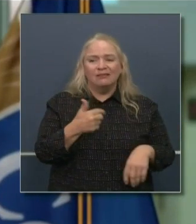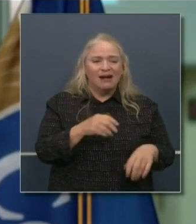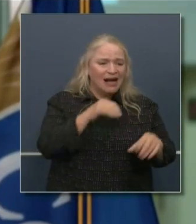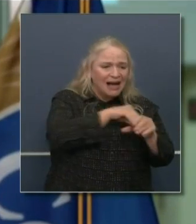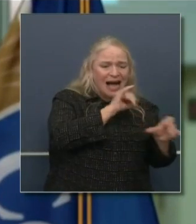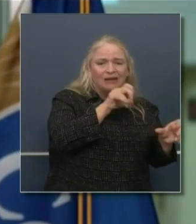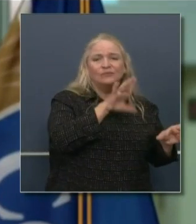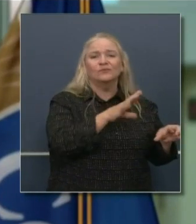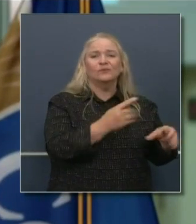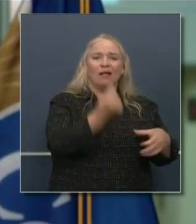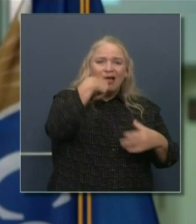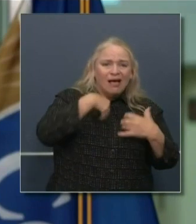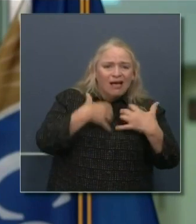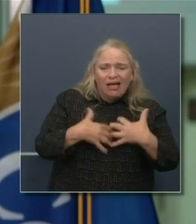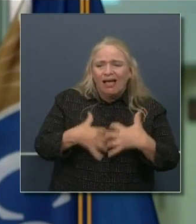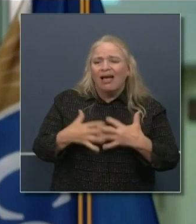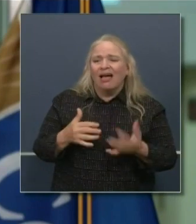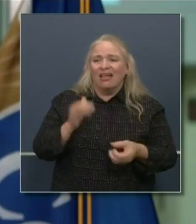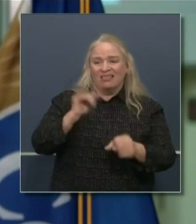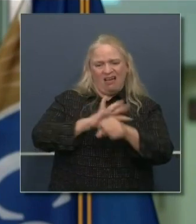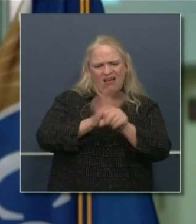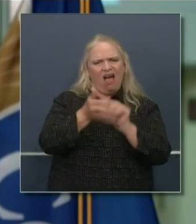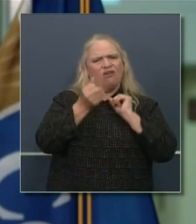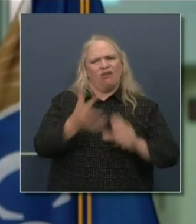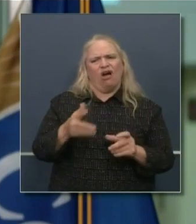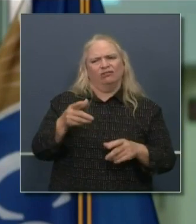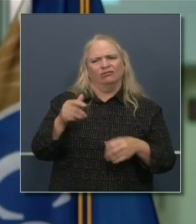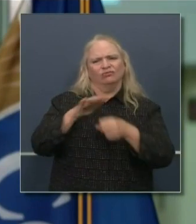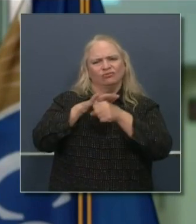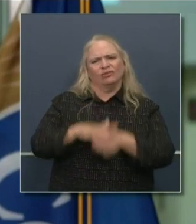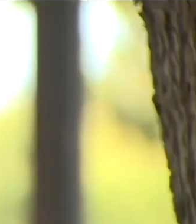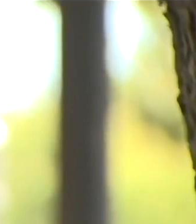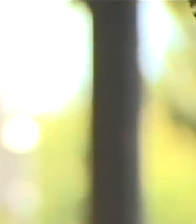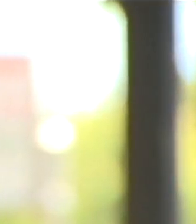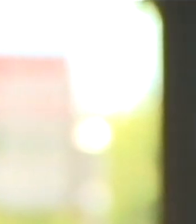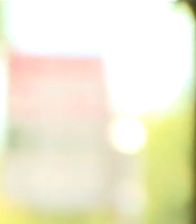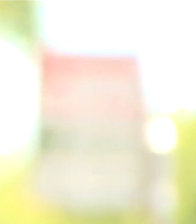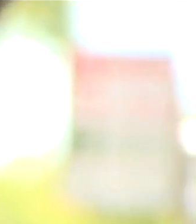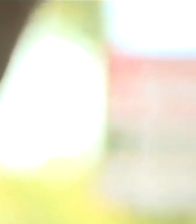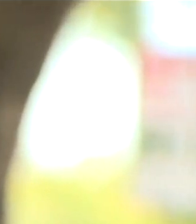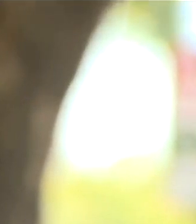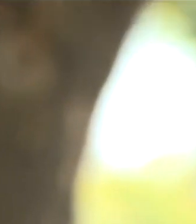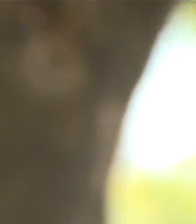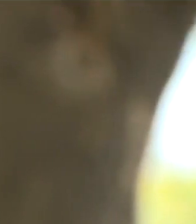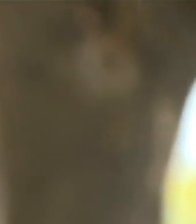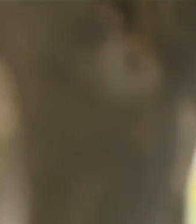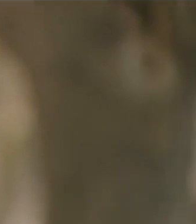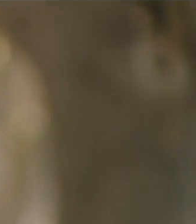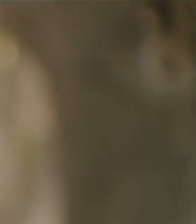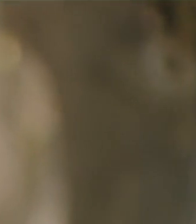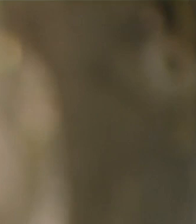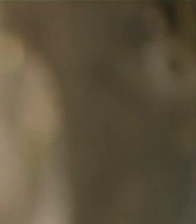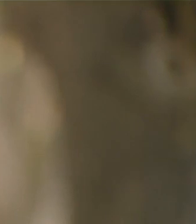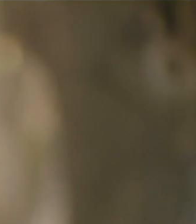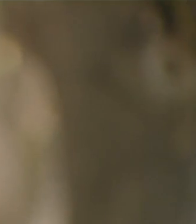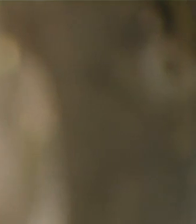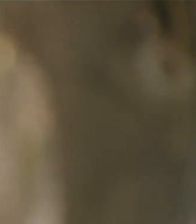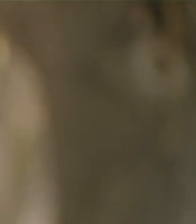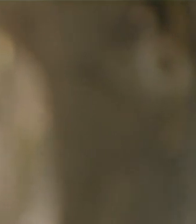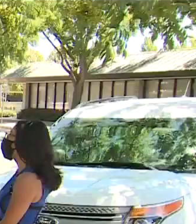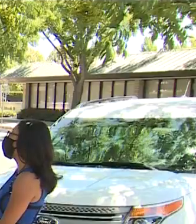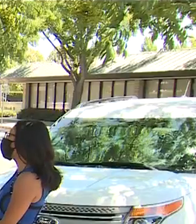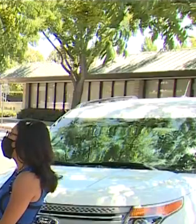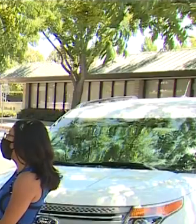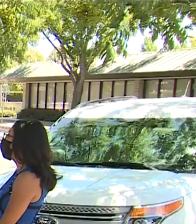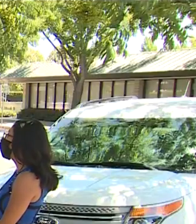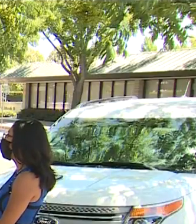a strain on our hospital system and in our ICUs. Terry Withrow is Stanislaus County District 3 Board Supervisor.